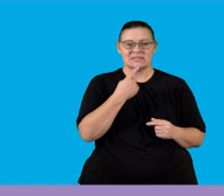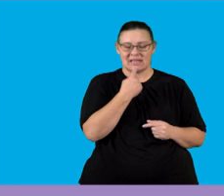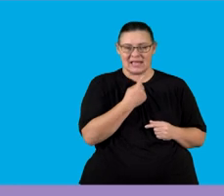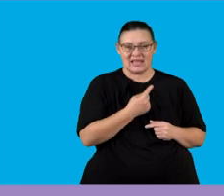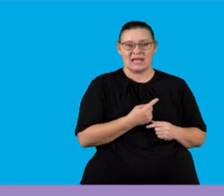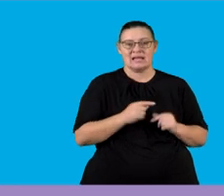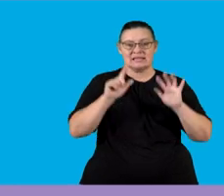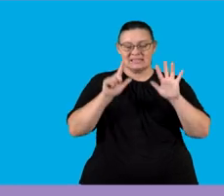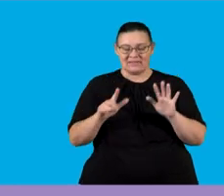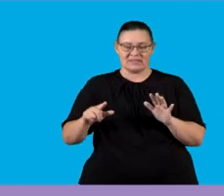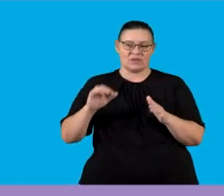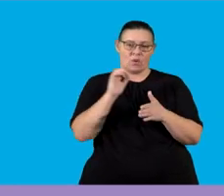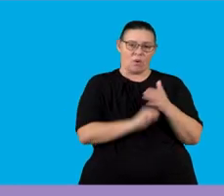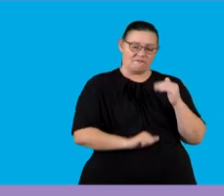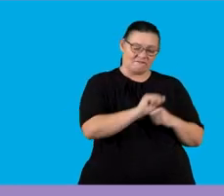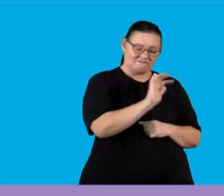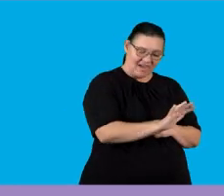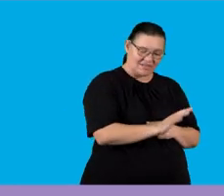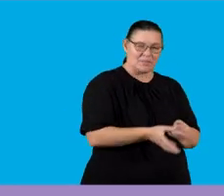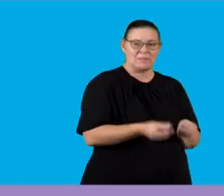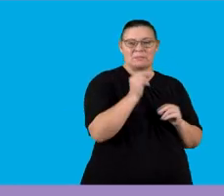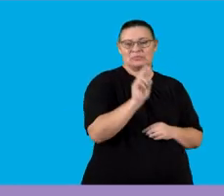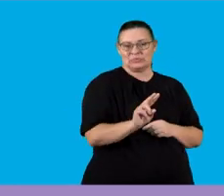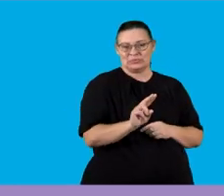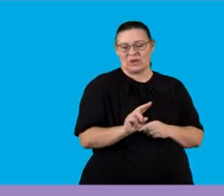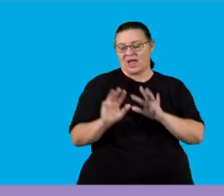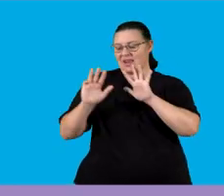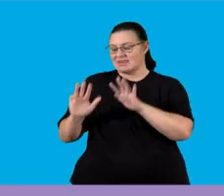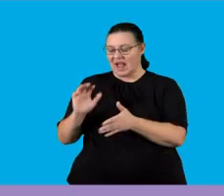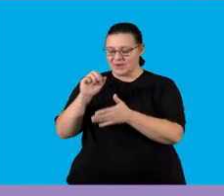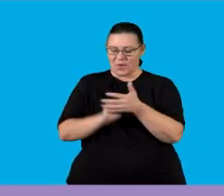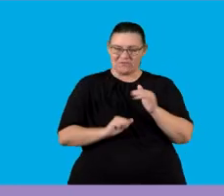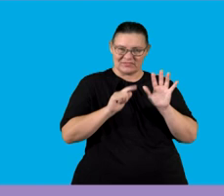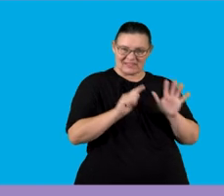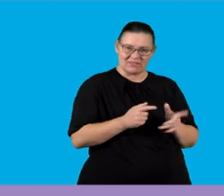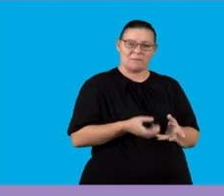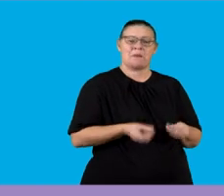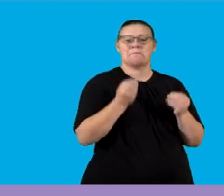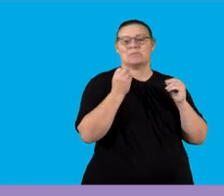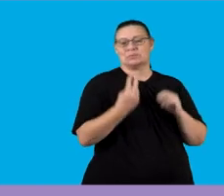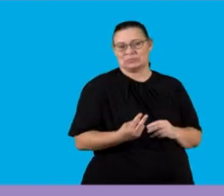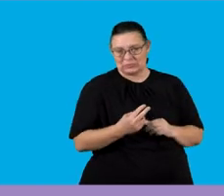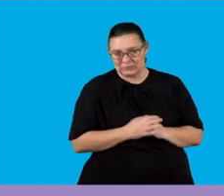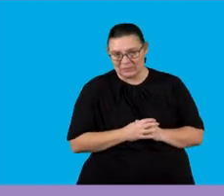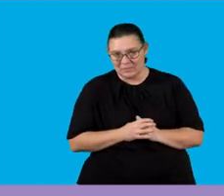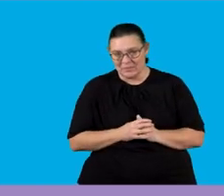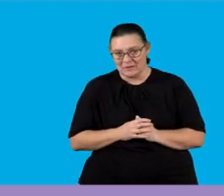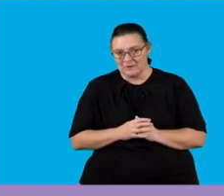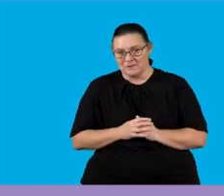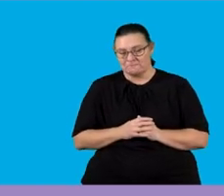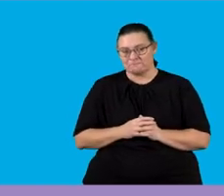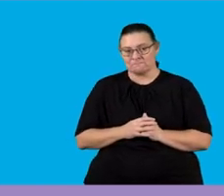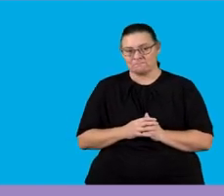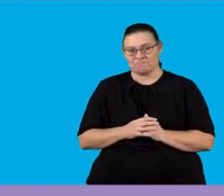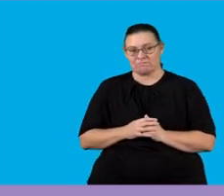the second term minus the first term, or the third term minus that second term. So let's try and find our